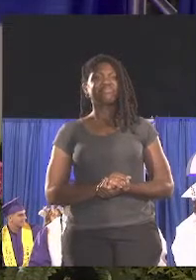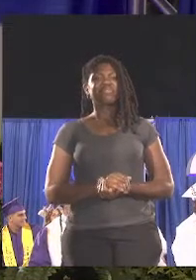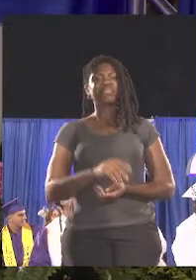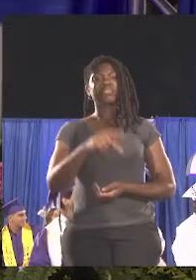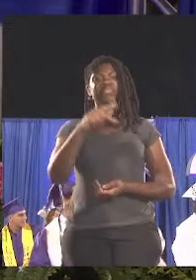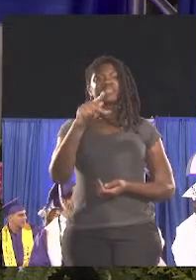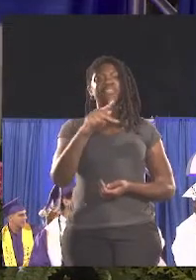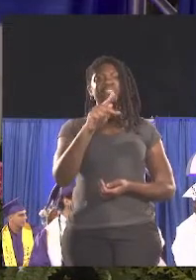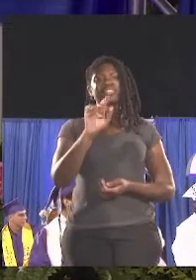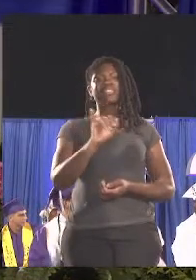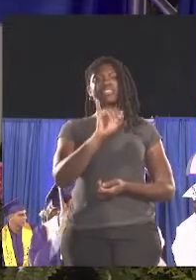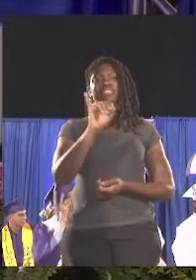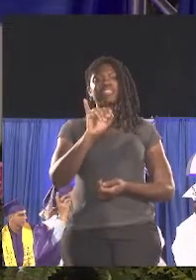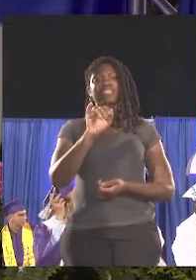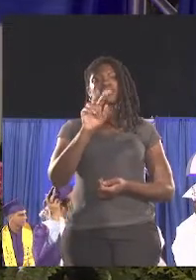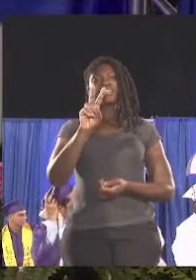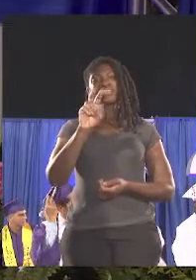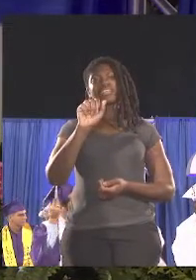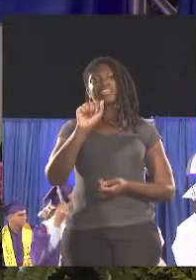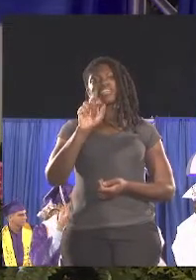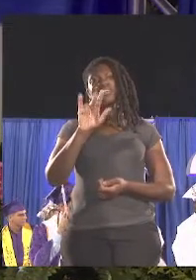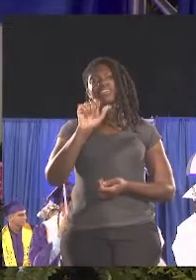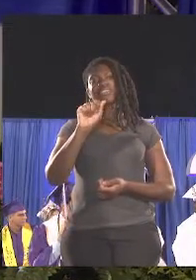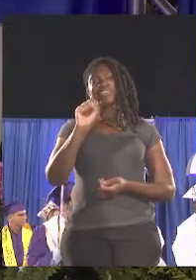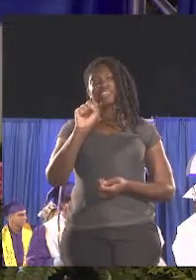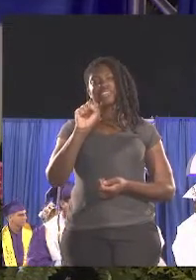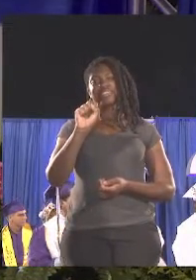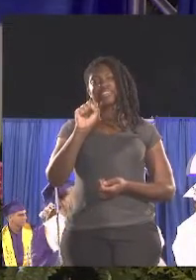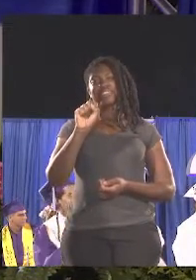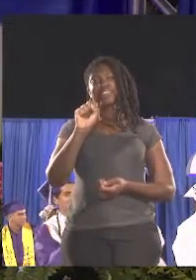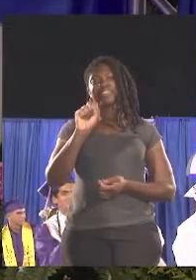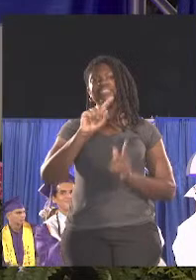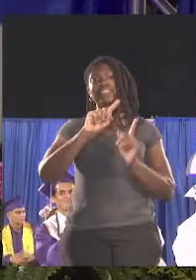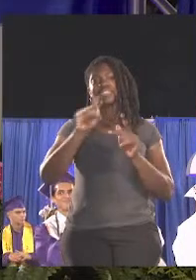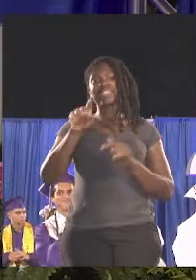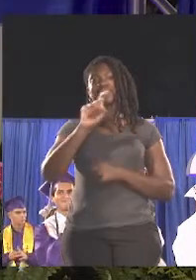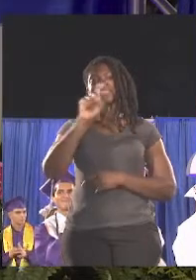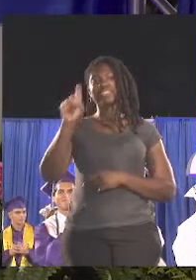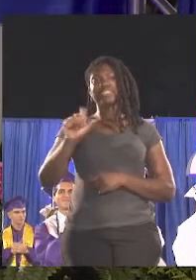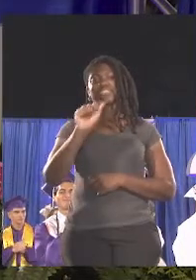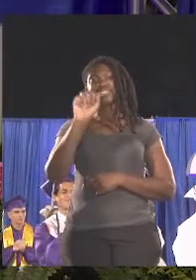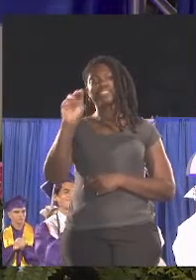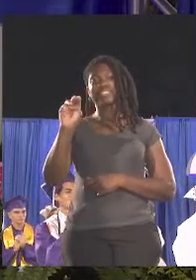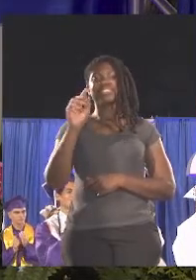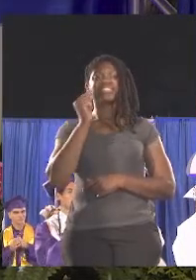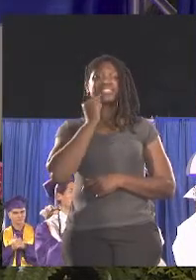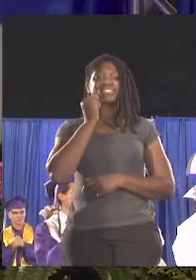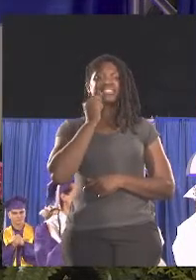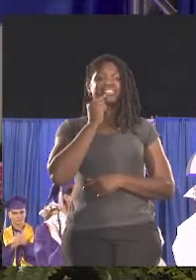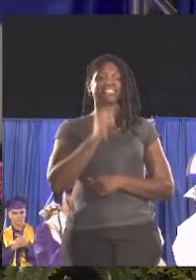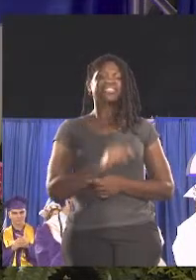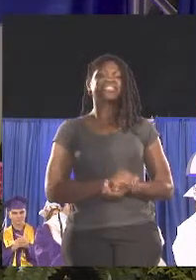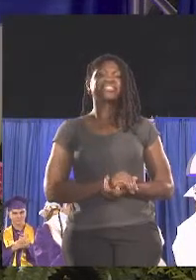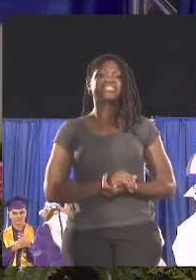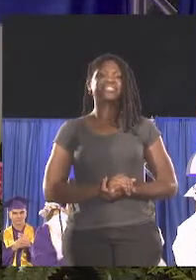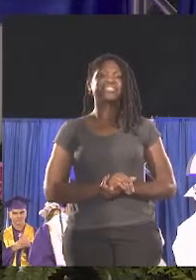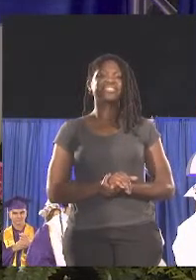Priscilla I. Vargas Cortez, Texas A&M University at San Antonio.